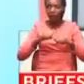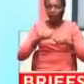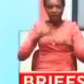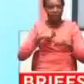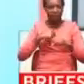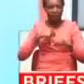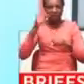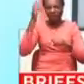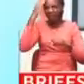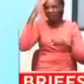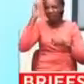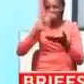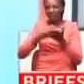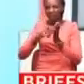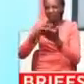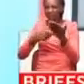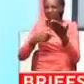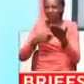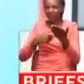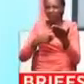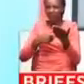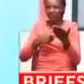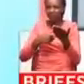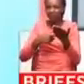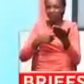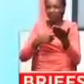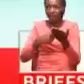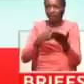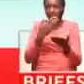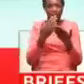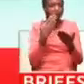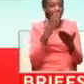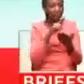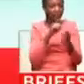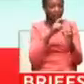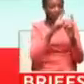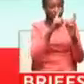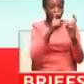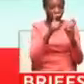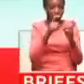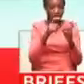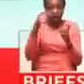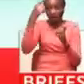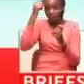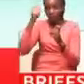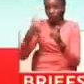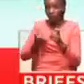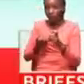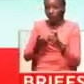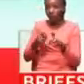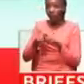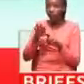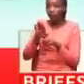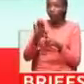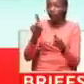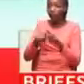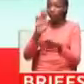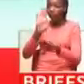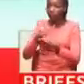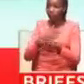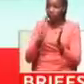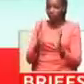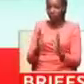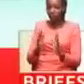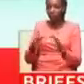he meant with him. Bamboo, I'll leave that to you. Maybe you can answer that question. Because, of course, your sister is also a musician. The question, yes, of course, would be, if you know